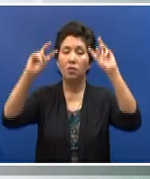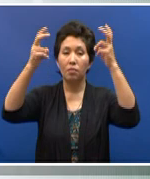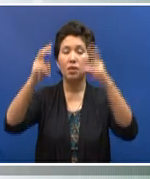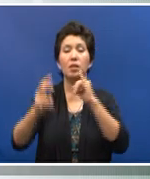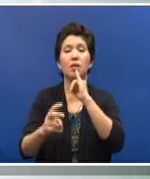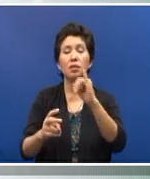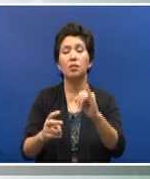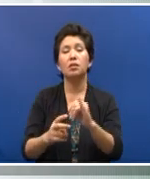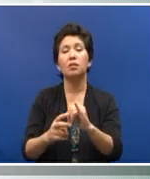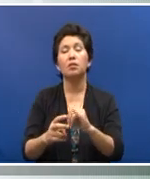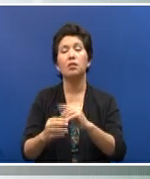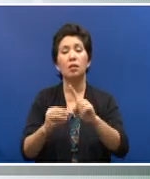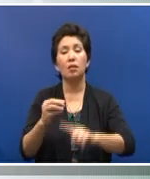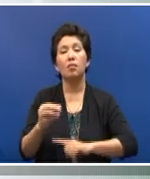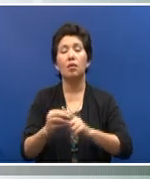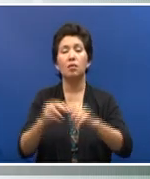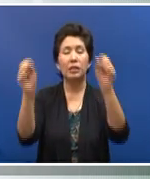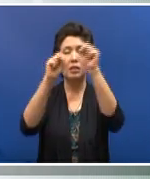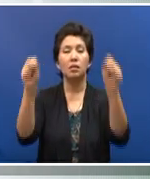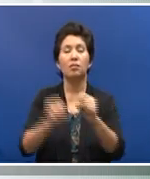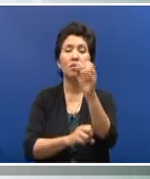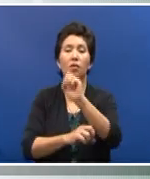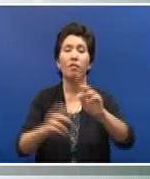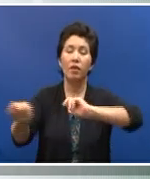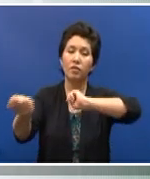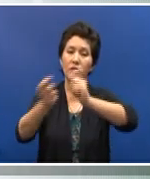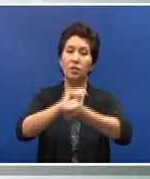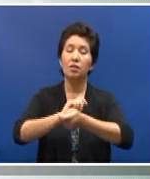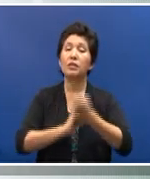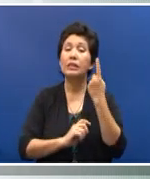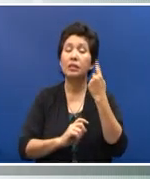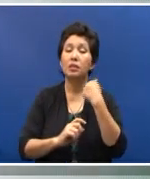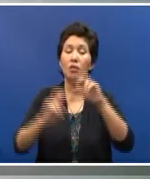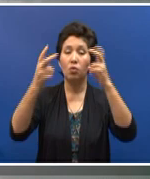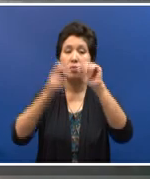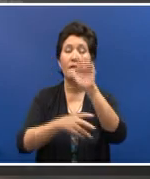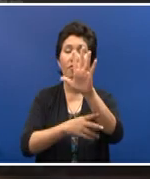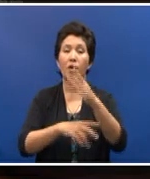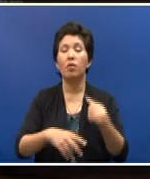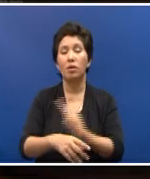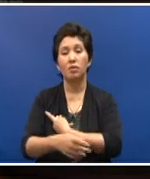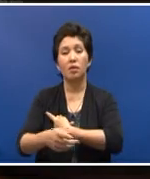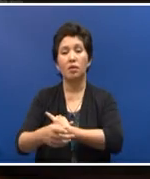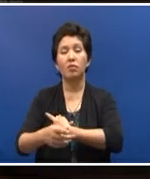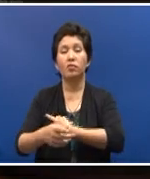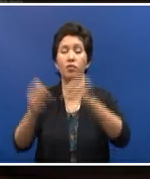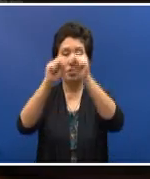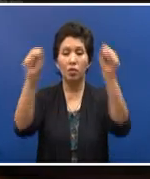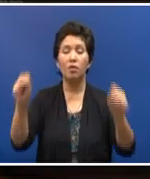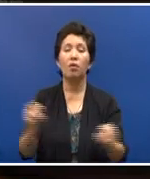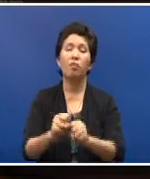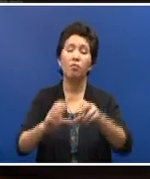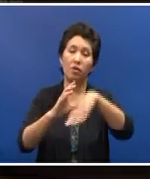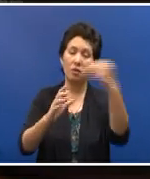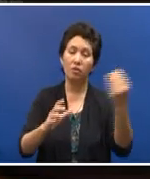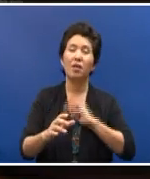is about systems of exchange. Okay, so just now in topic 5 we have discussed about systems of productions. Okay,